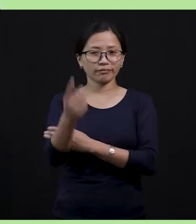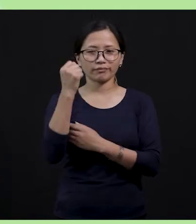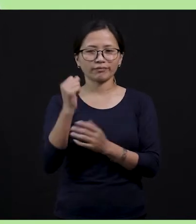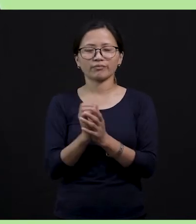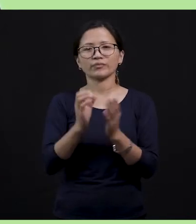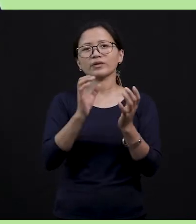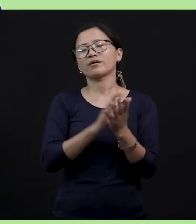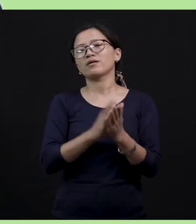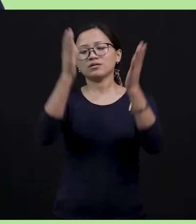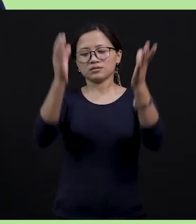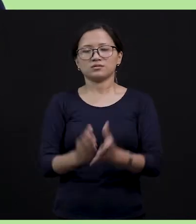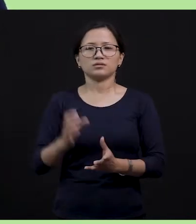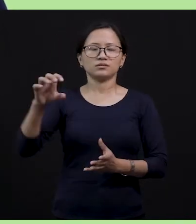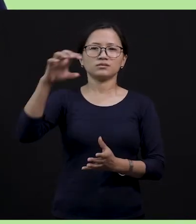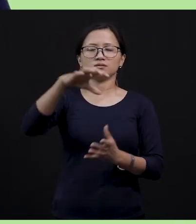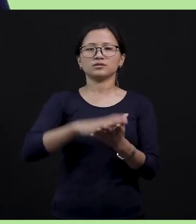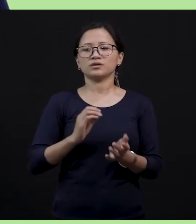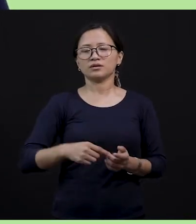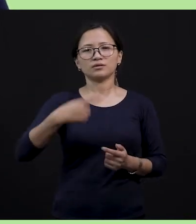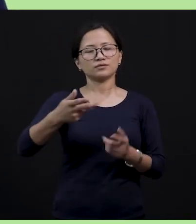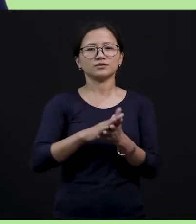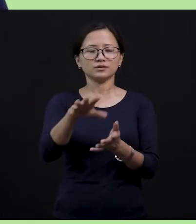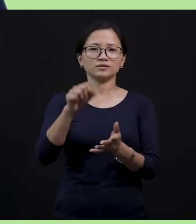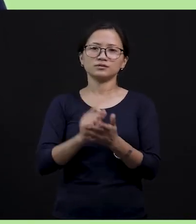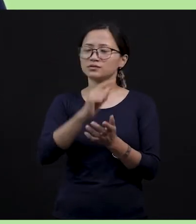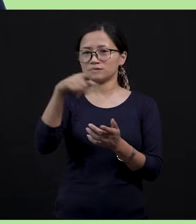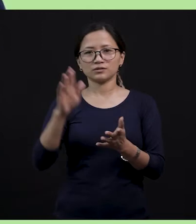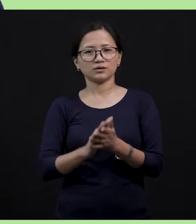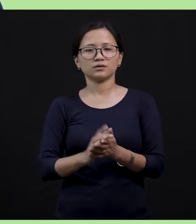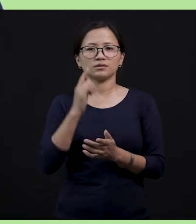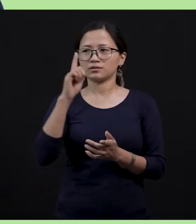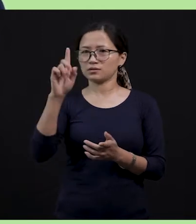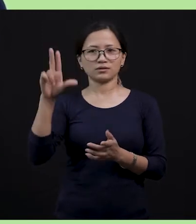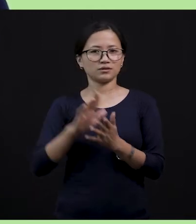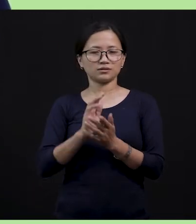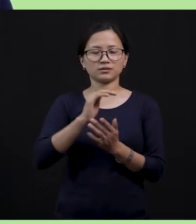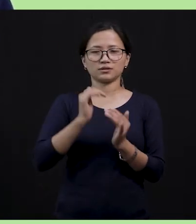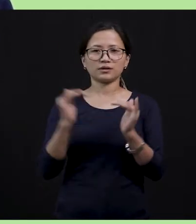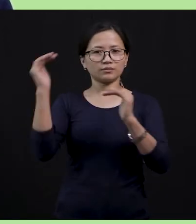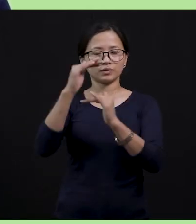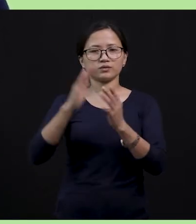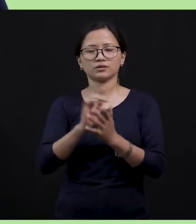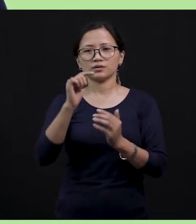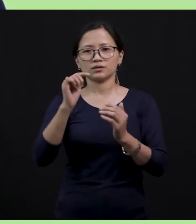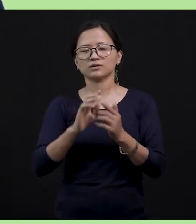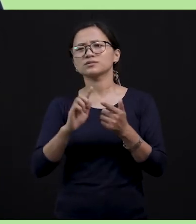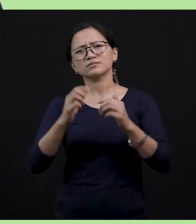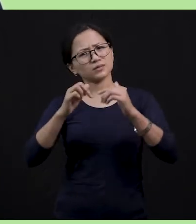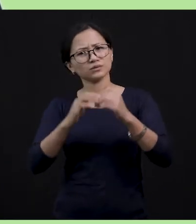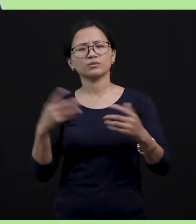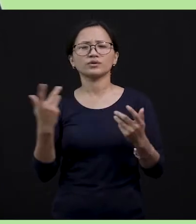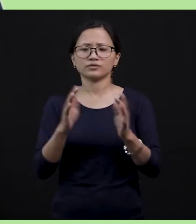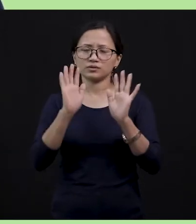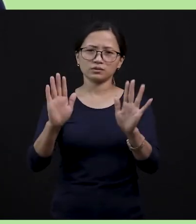you have got the voting rights, you have elections. So if I am 18 and above and I have the right, the elections, whenever they happen,